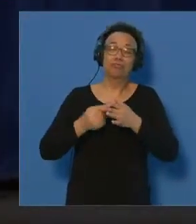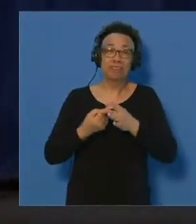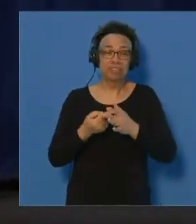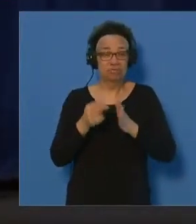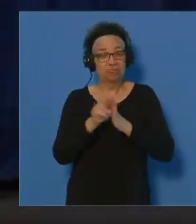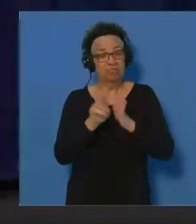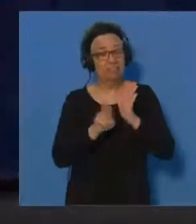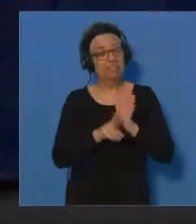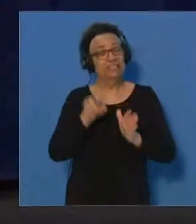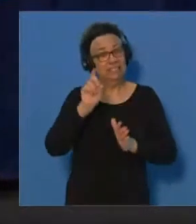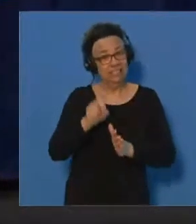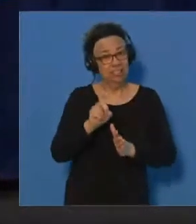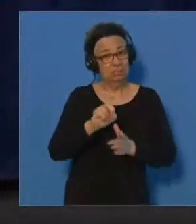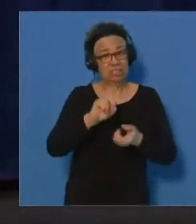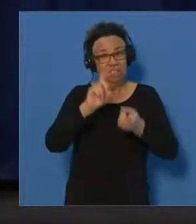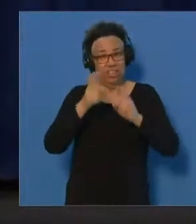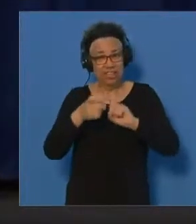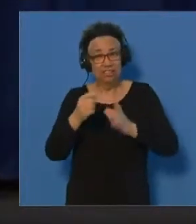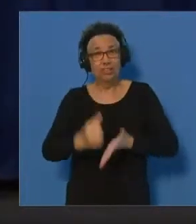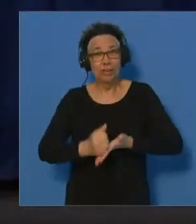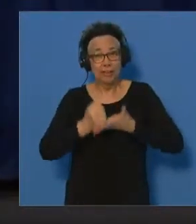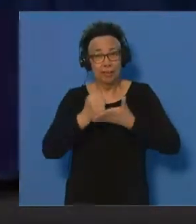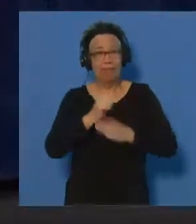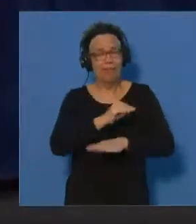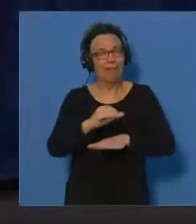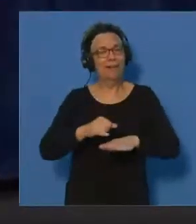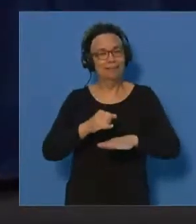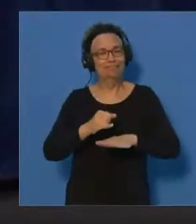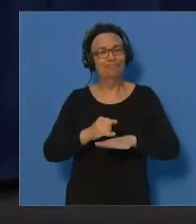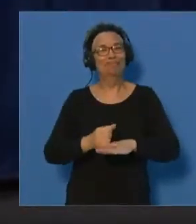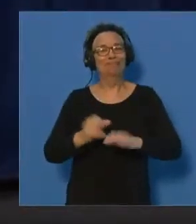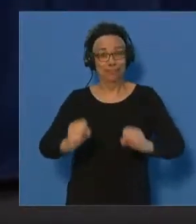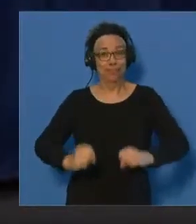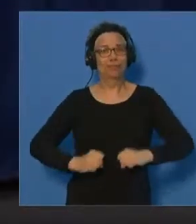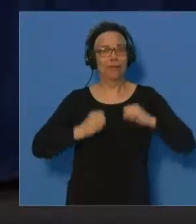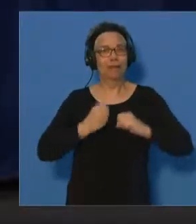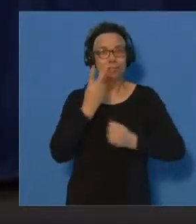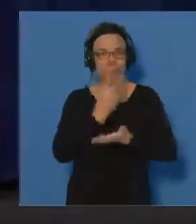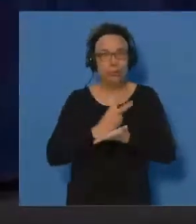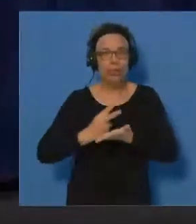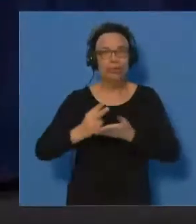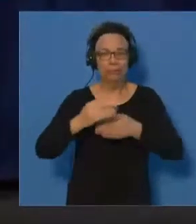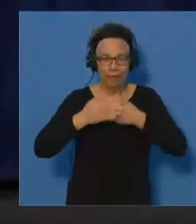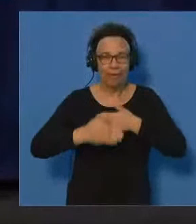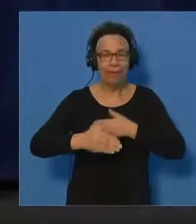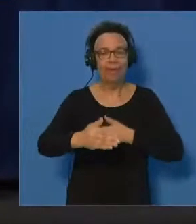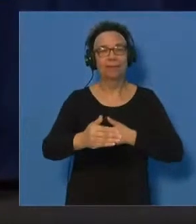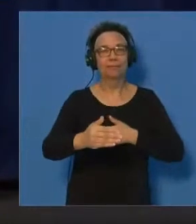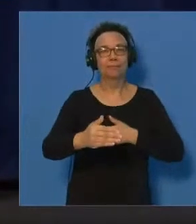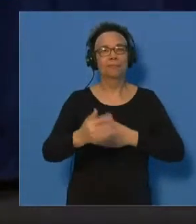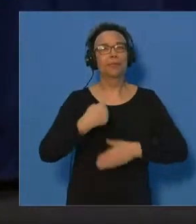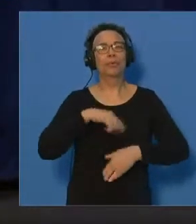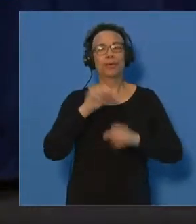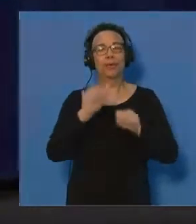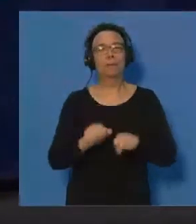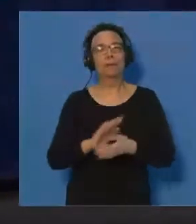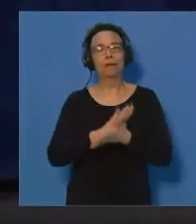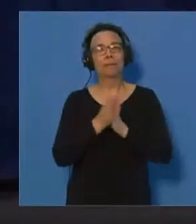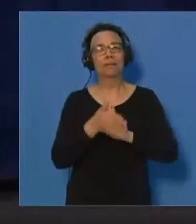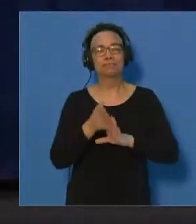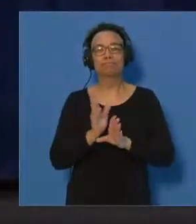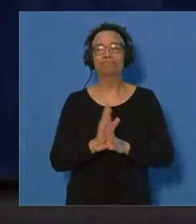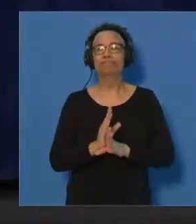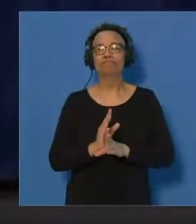be revised to help our island get through this next 2-week period so that we can be as productive and as healthy as